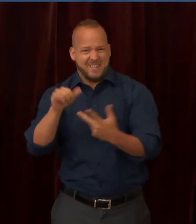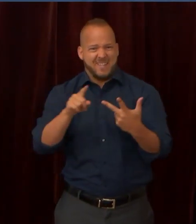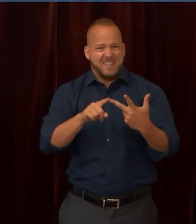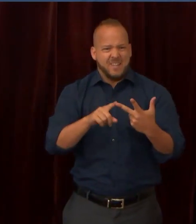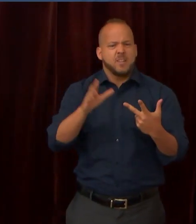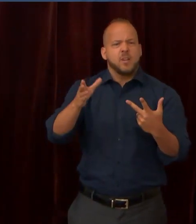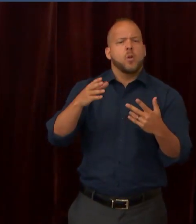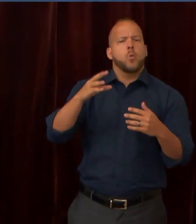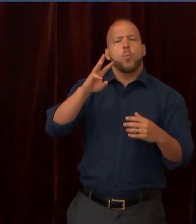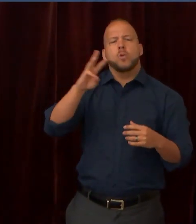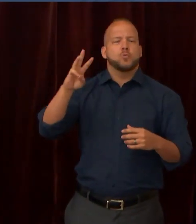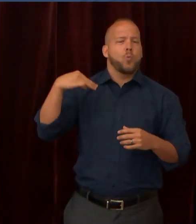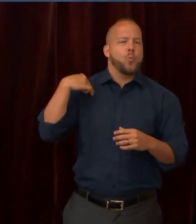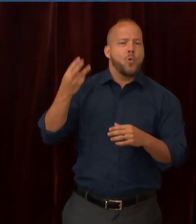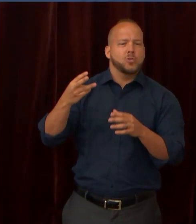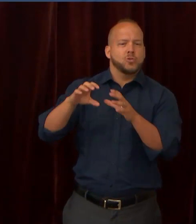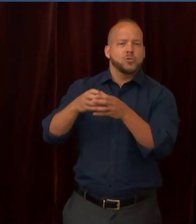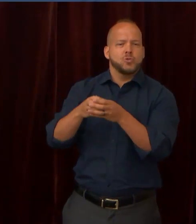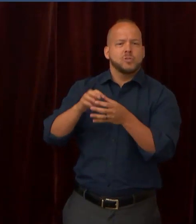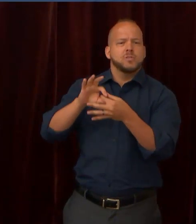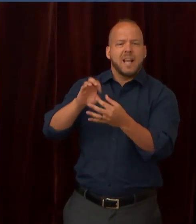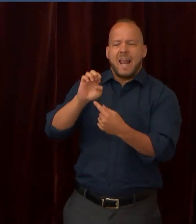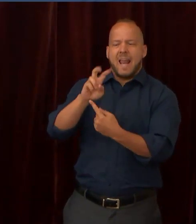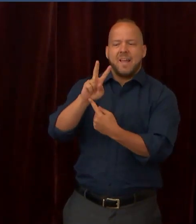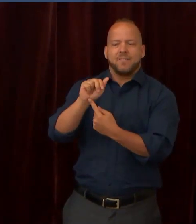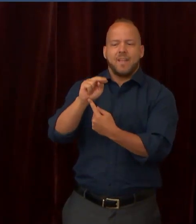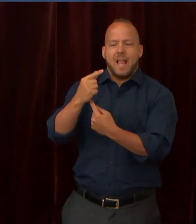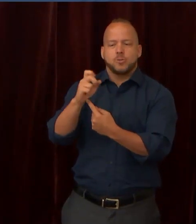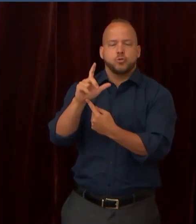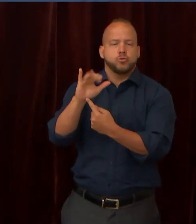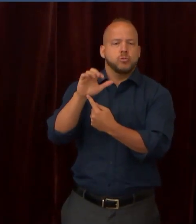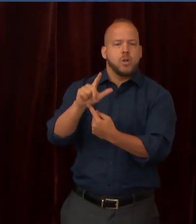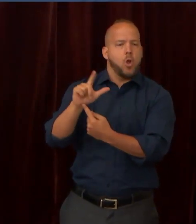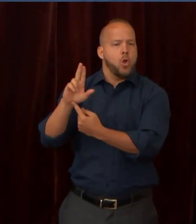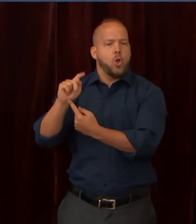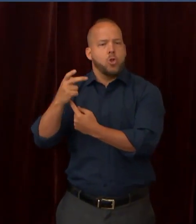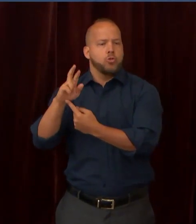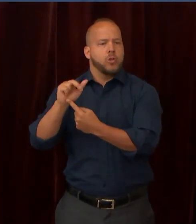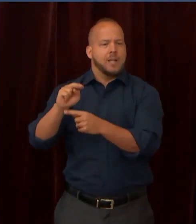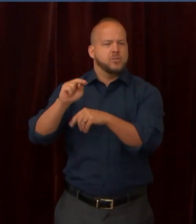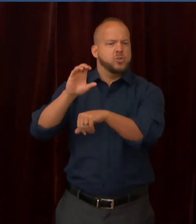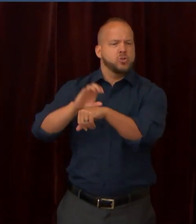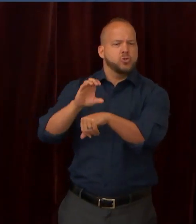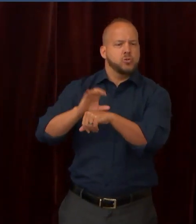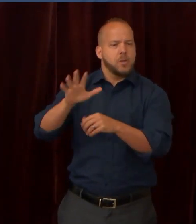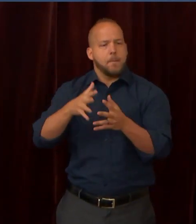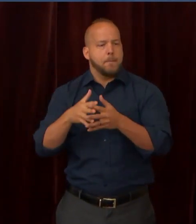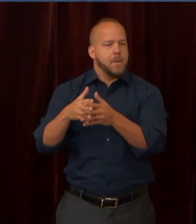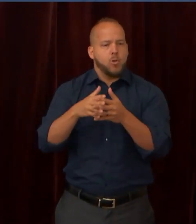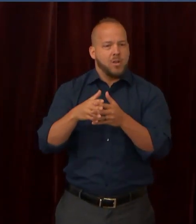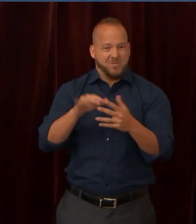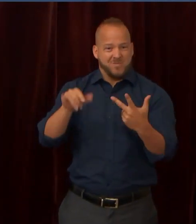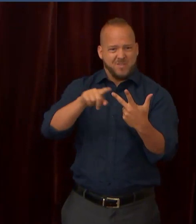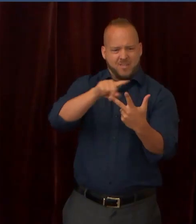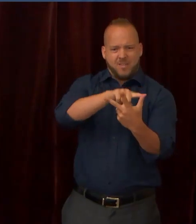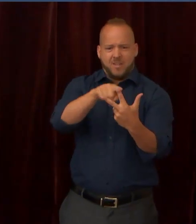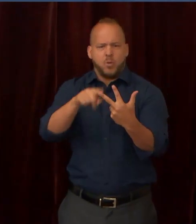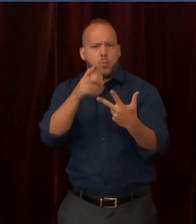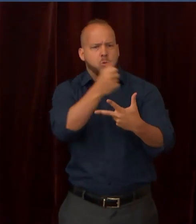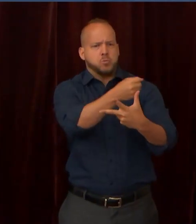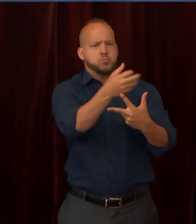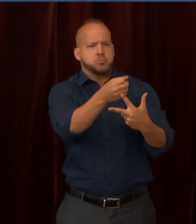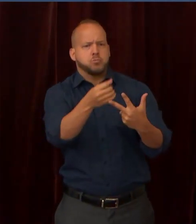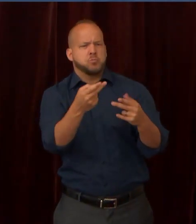of congregating that have been successful for them already, that would be great. So here's what our new